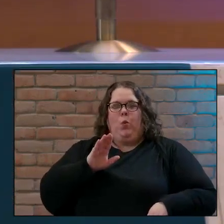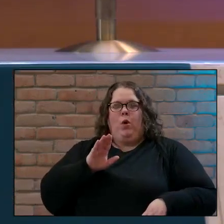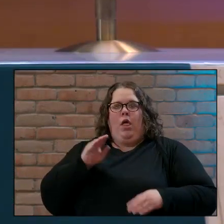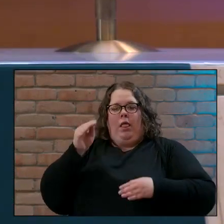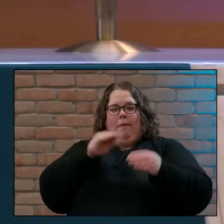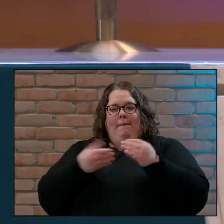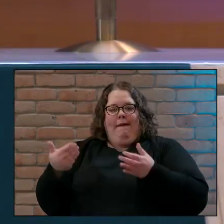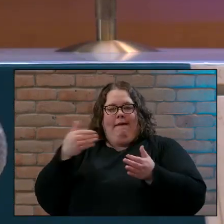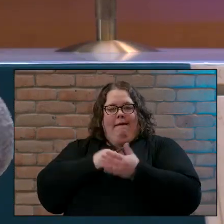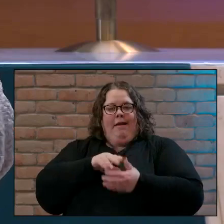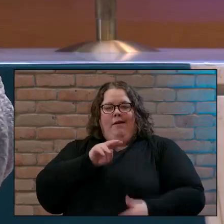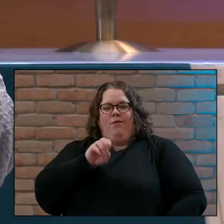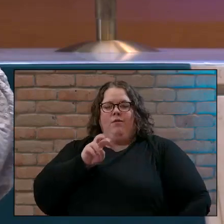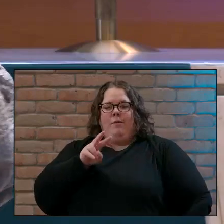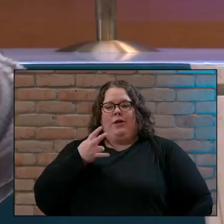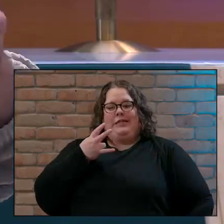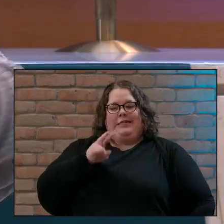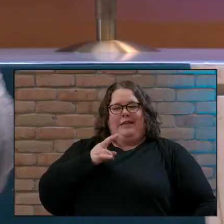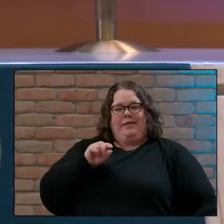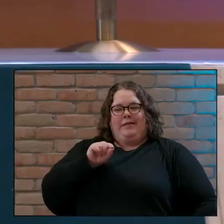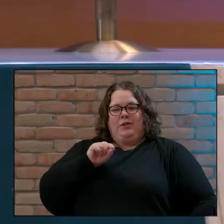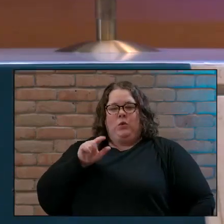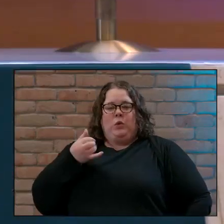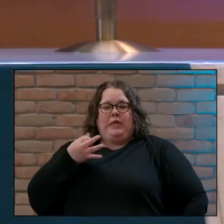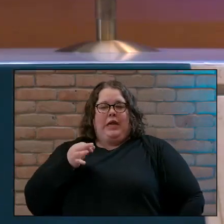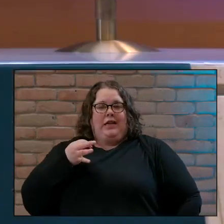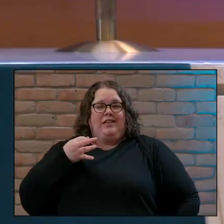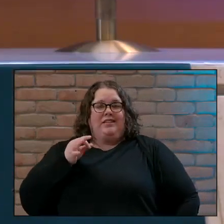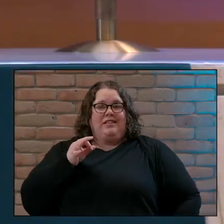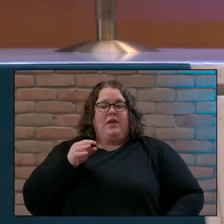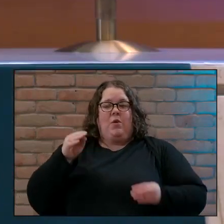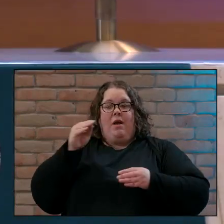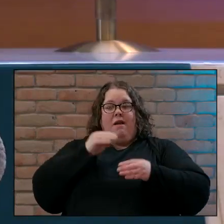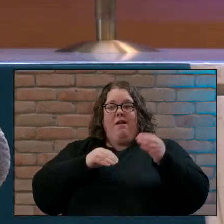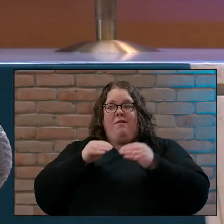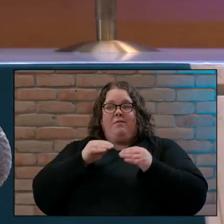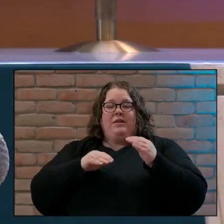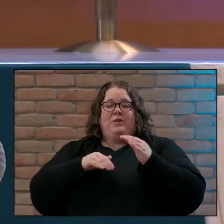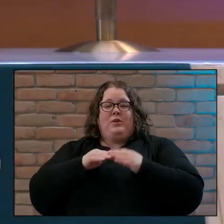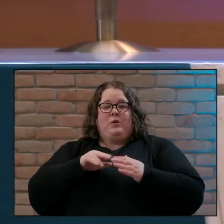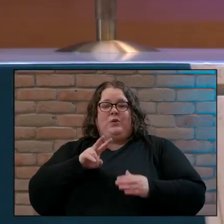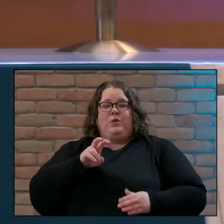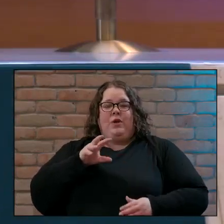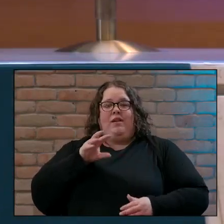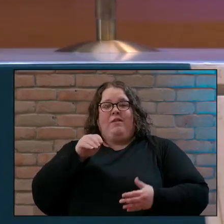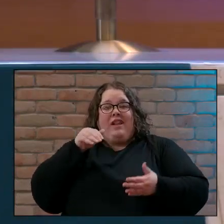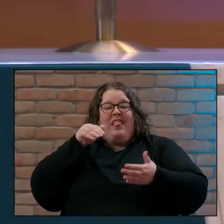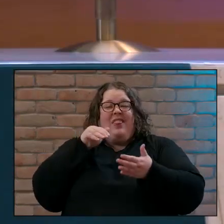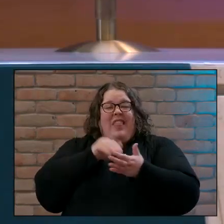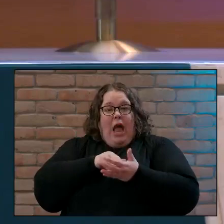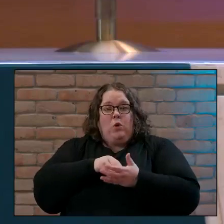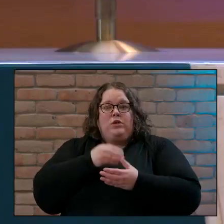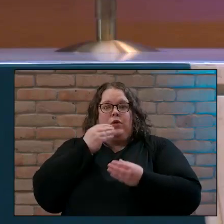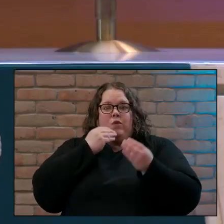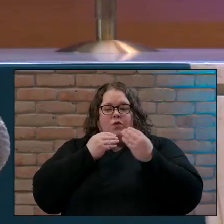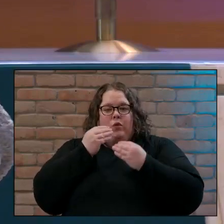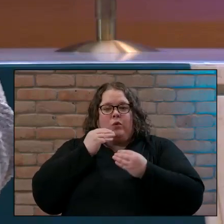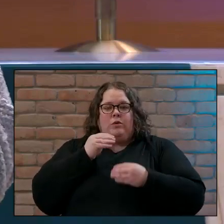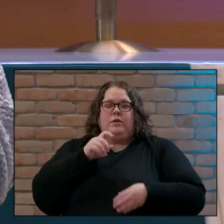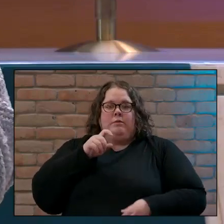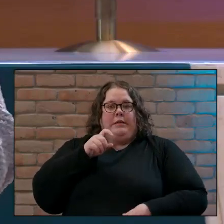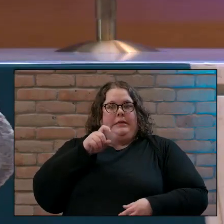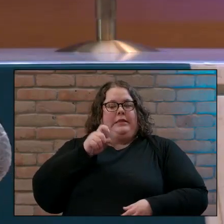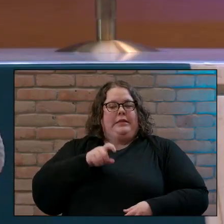19th with the opportunity to pack up to 250,000 meals. That's our goal. That means 1,000